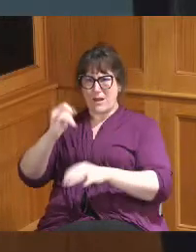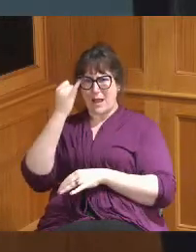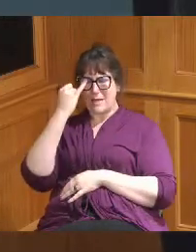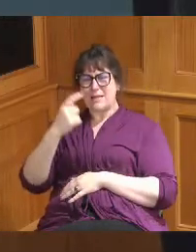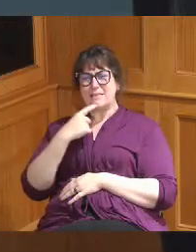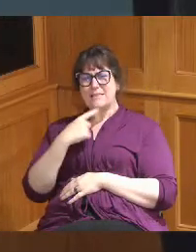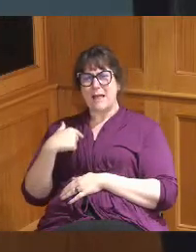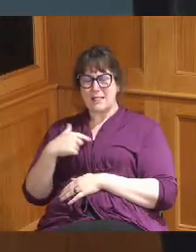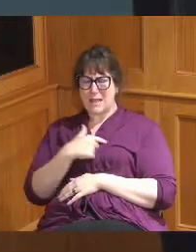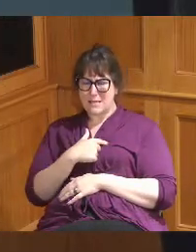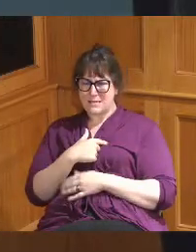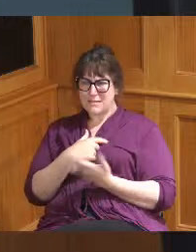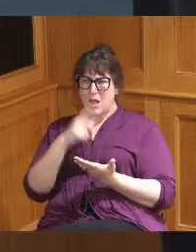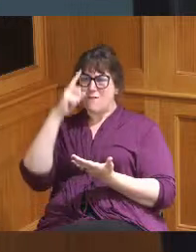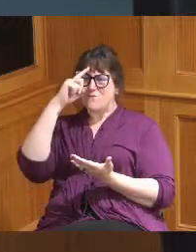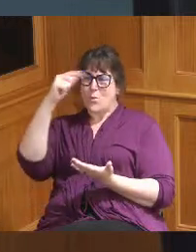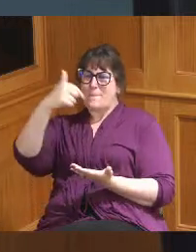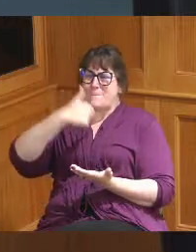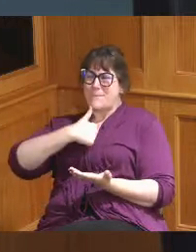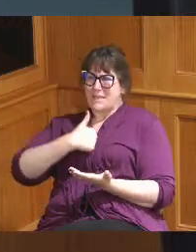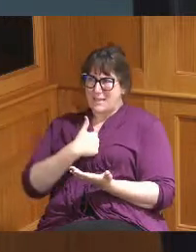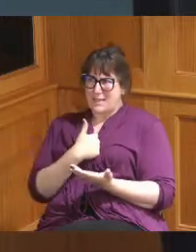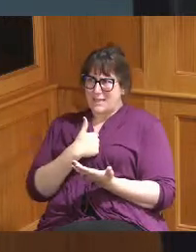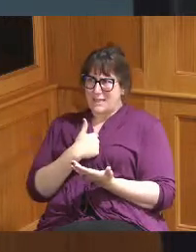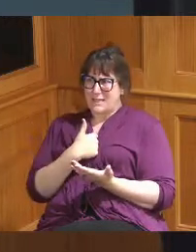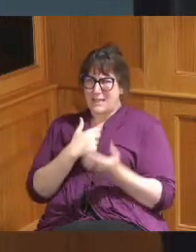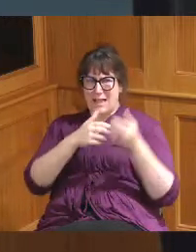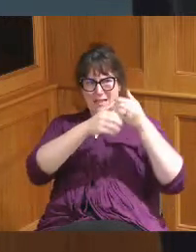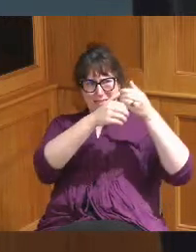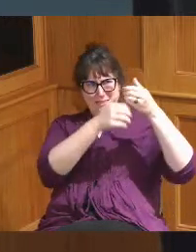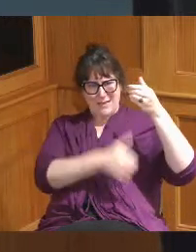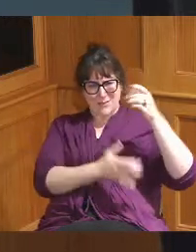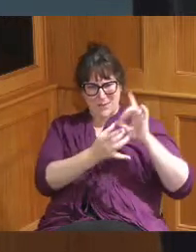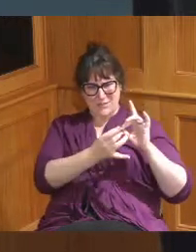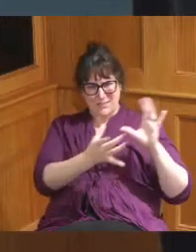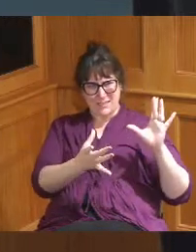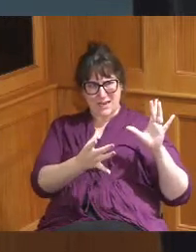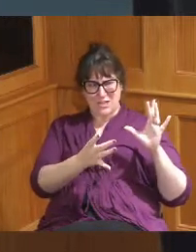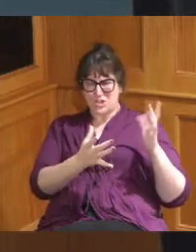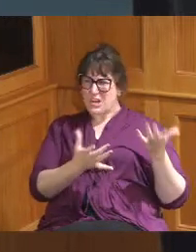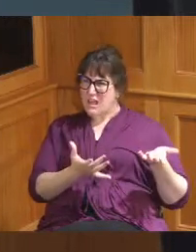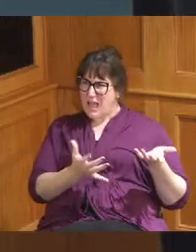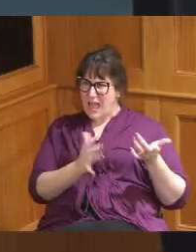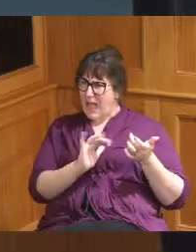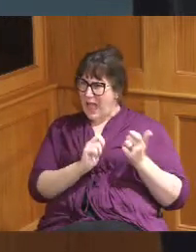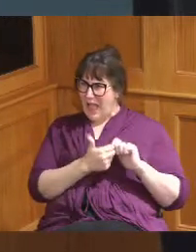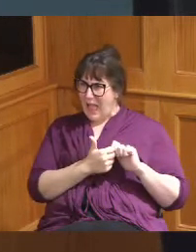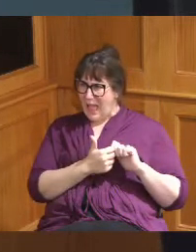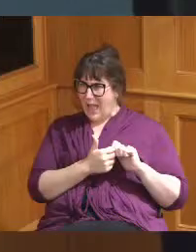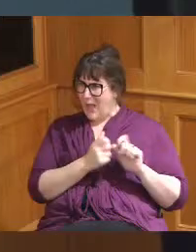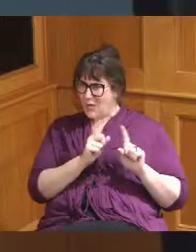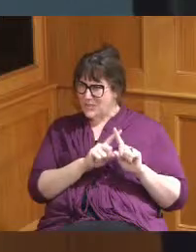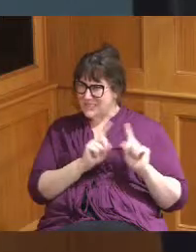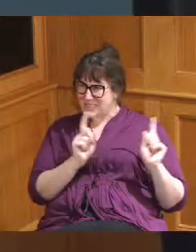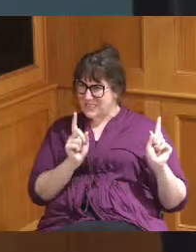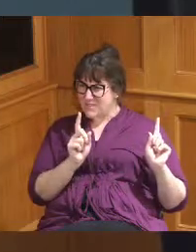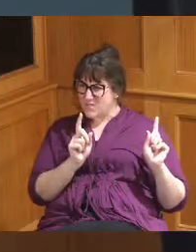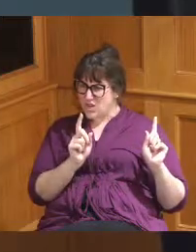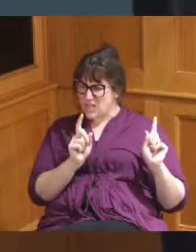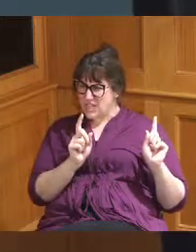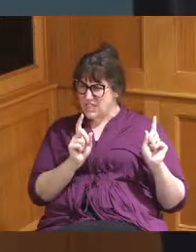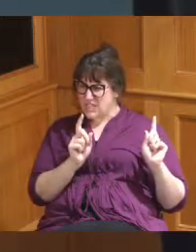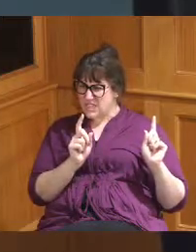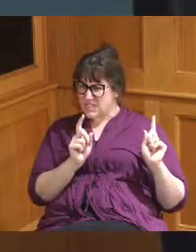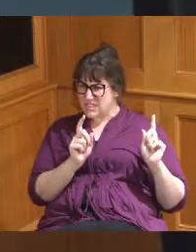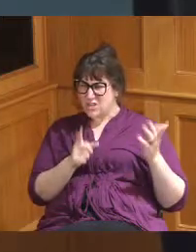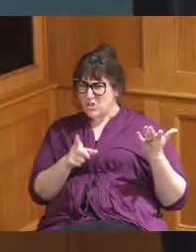us, to me, downspout disconnection, it's like, well, how big of a difference would that make? What do you, you